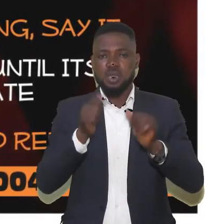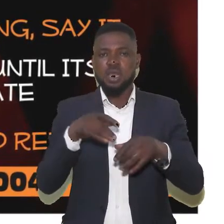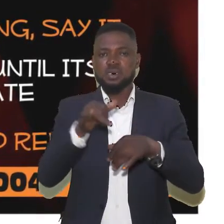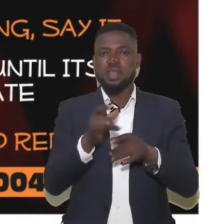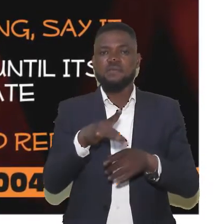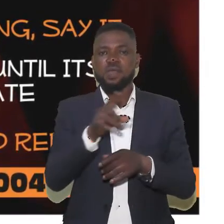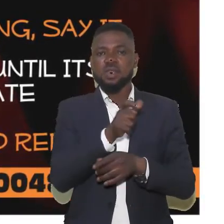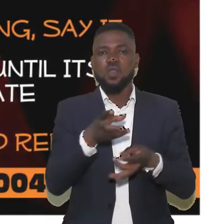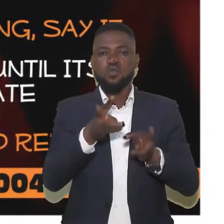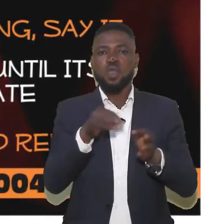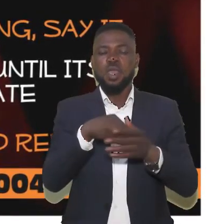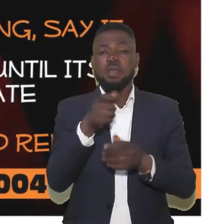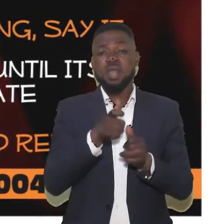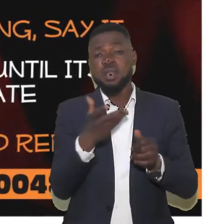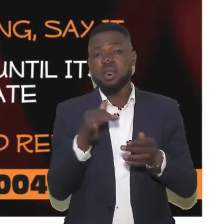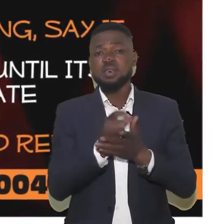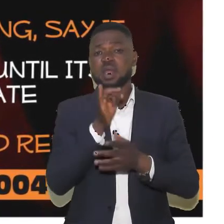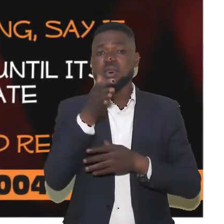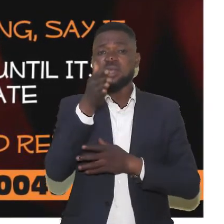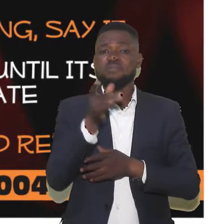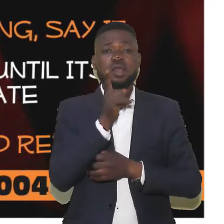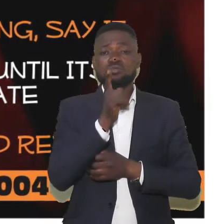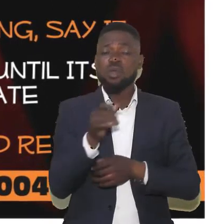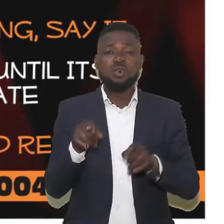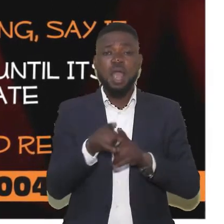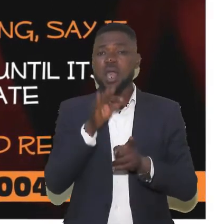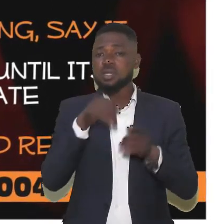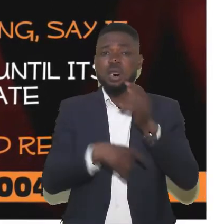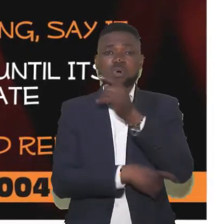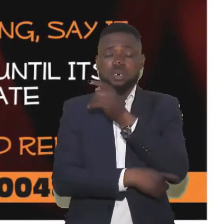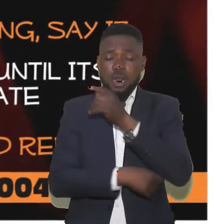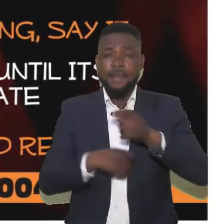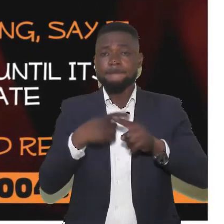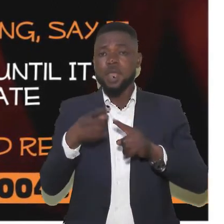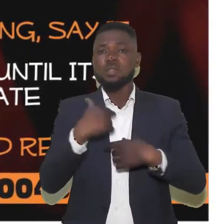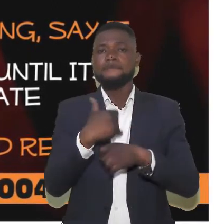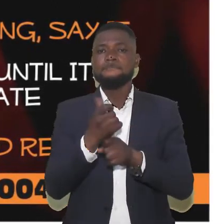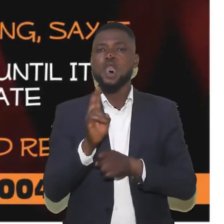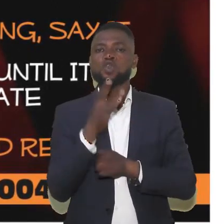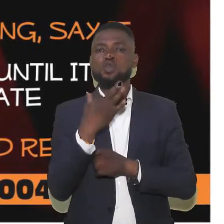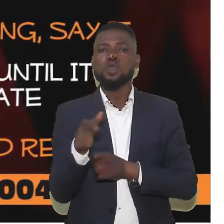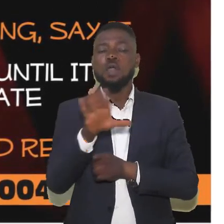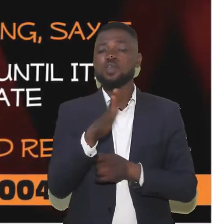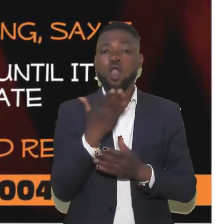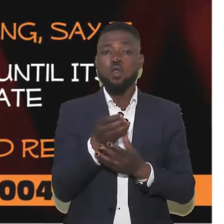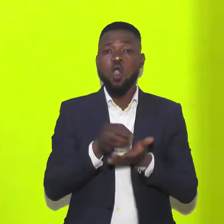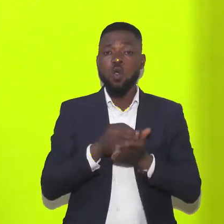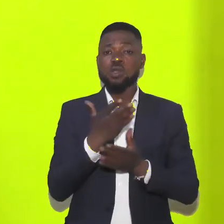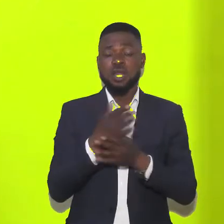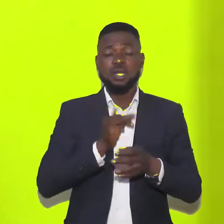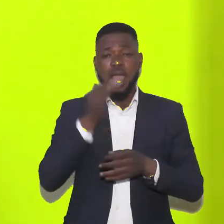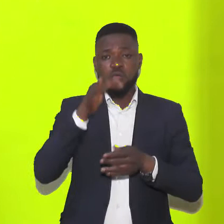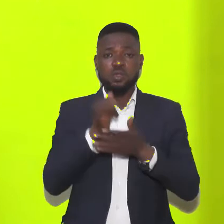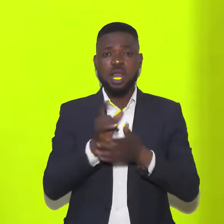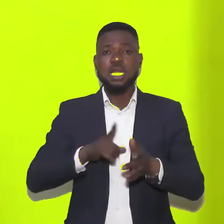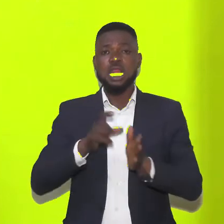out. Let us just try. Anything that is available, not as in stealing, but at least make use of your own hands. So